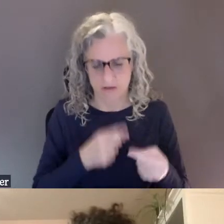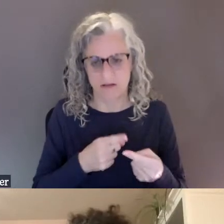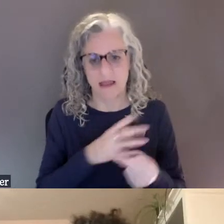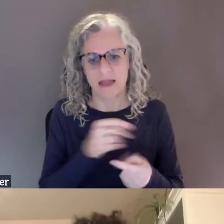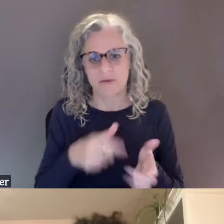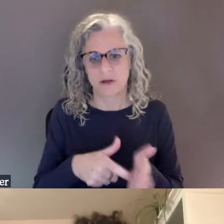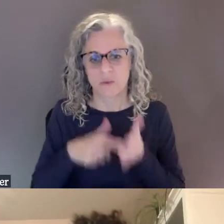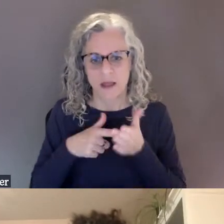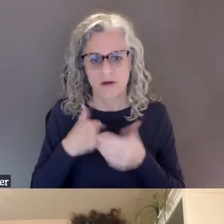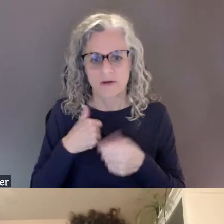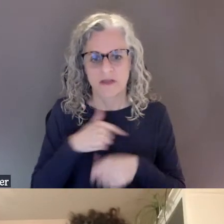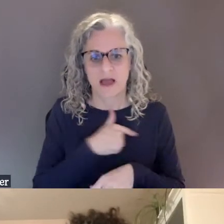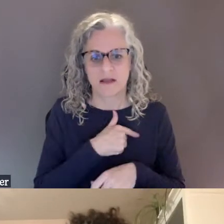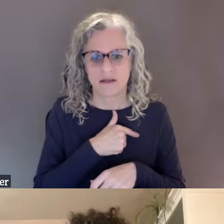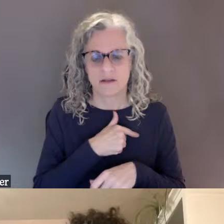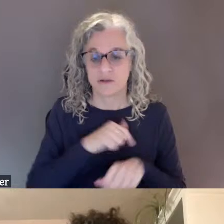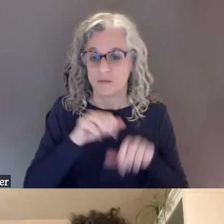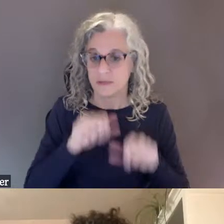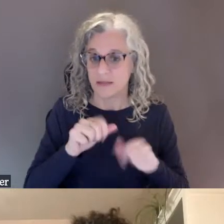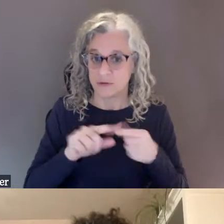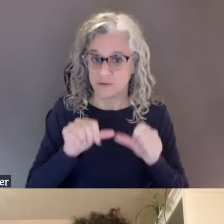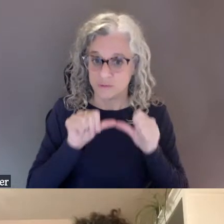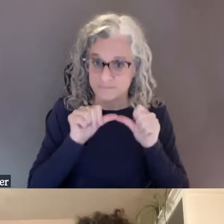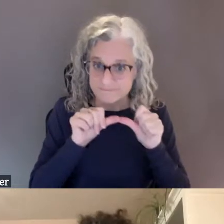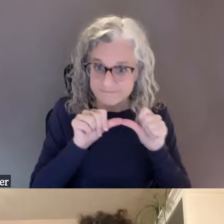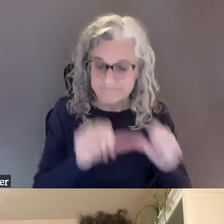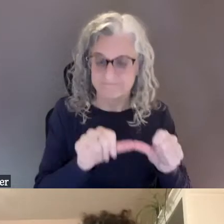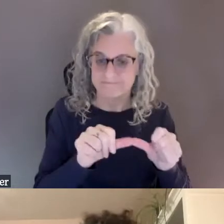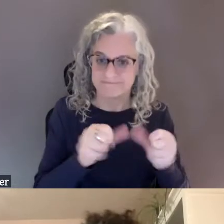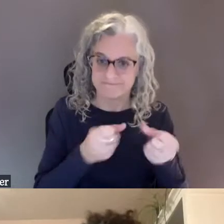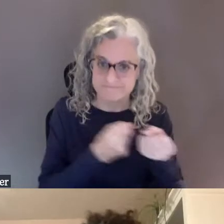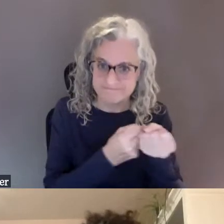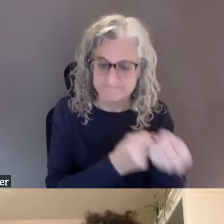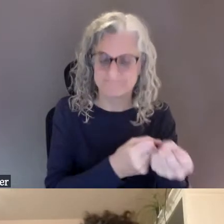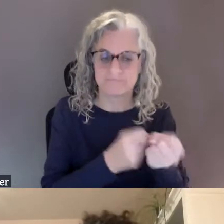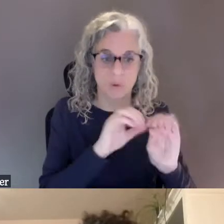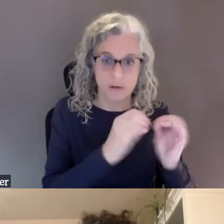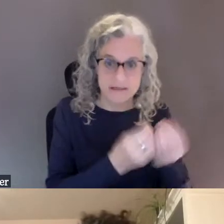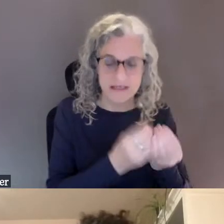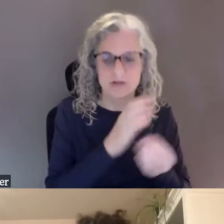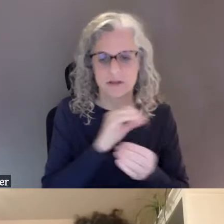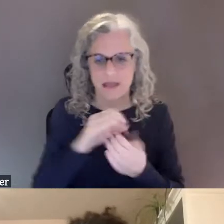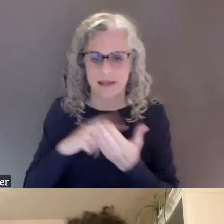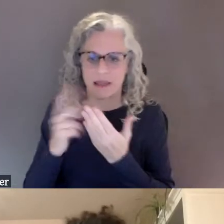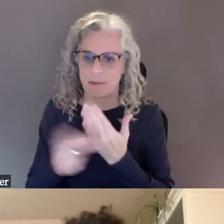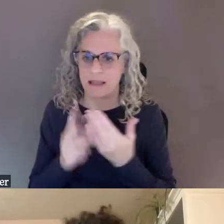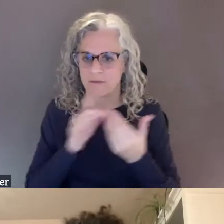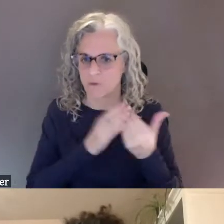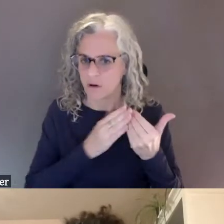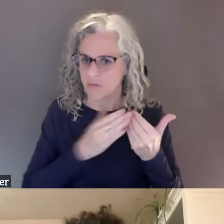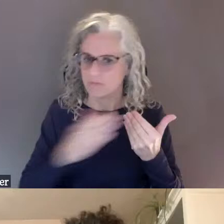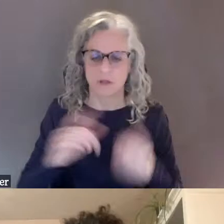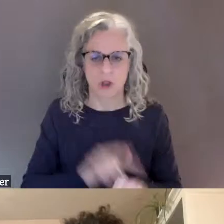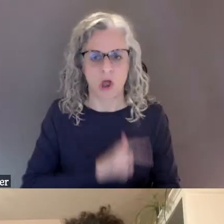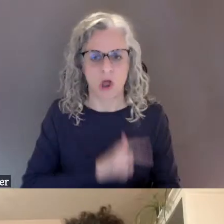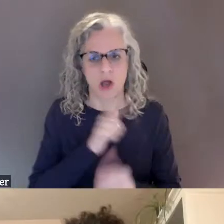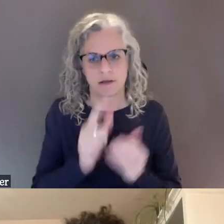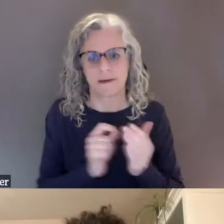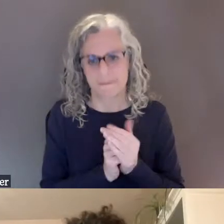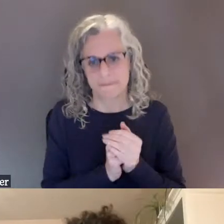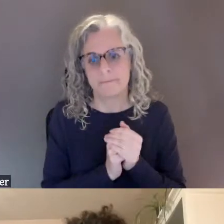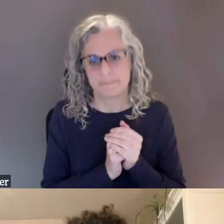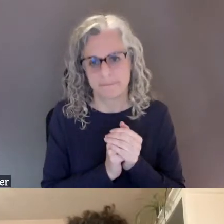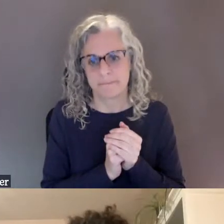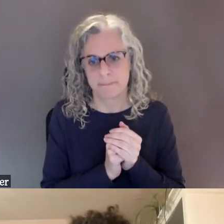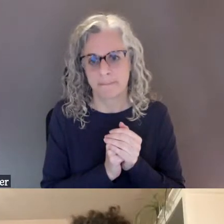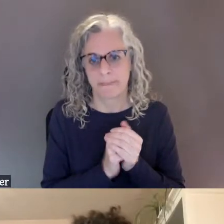us to like be able to sustain, both our organizations and our campaigns for long periods of time. And I think